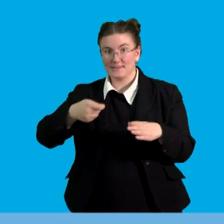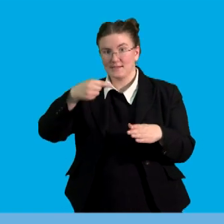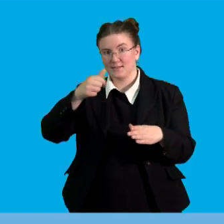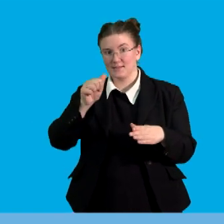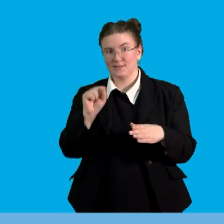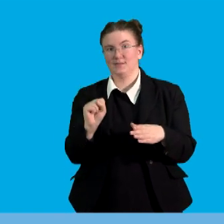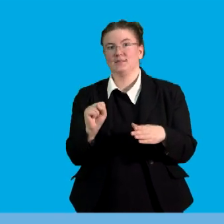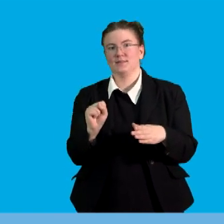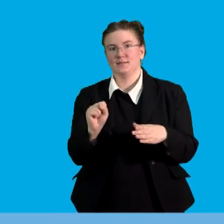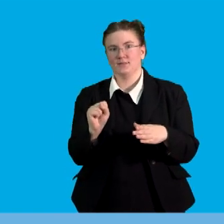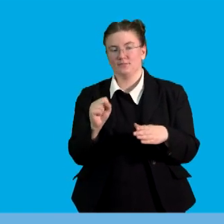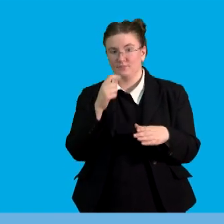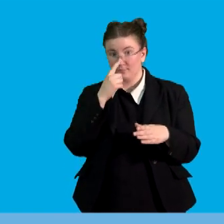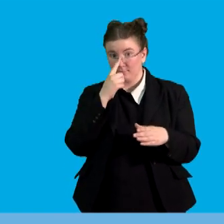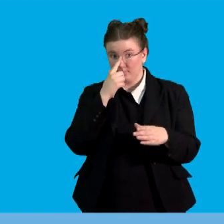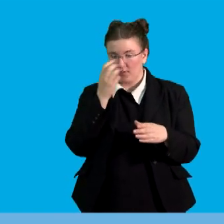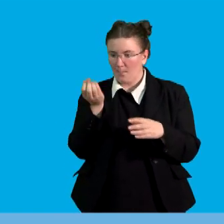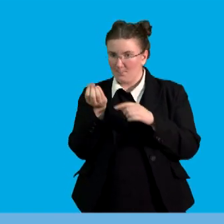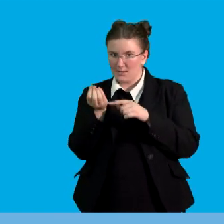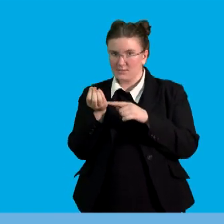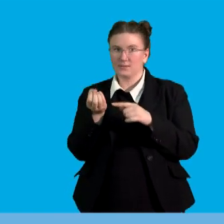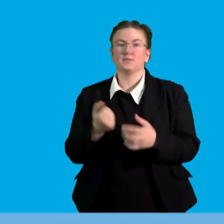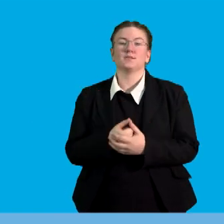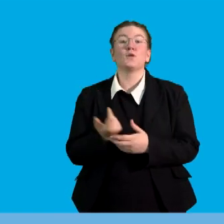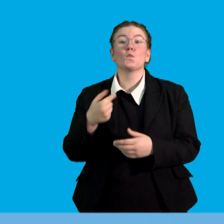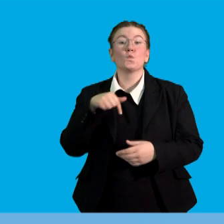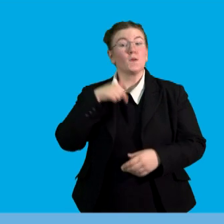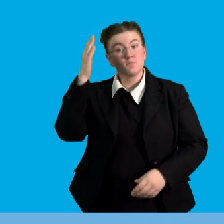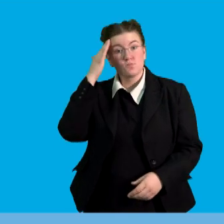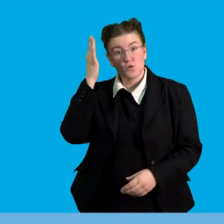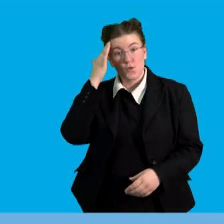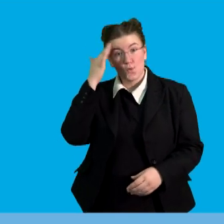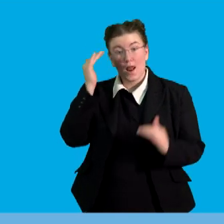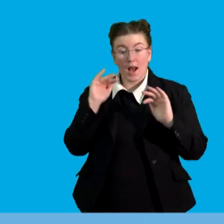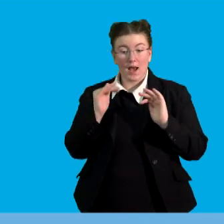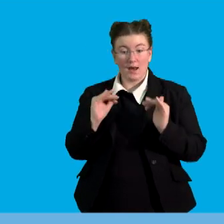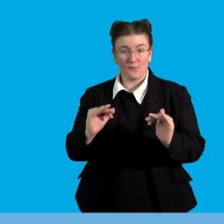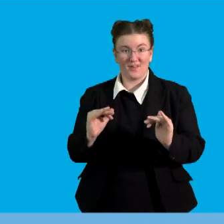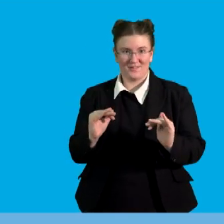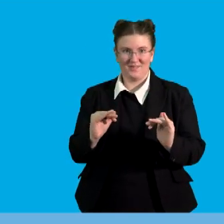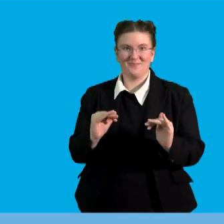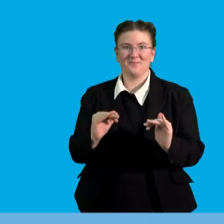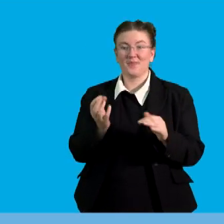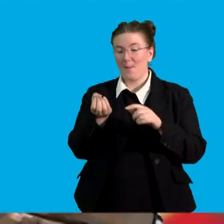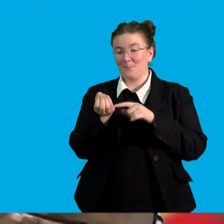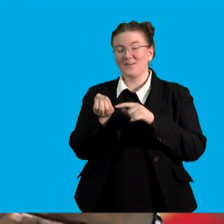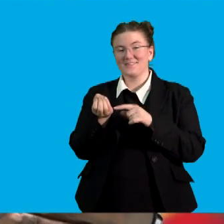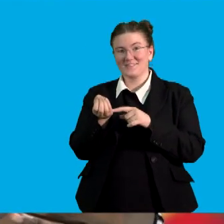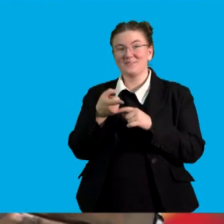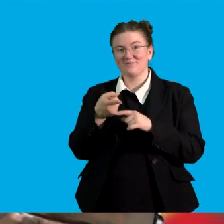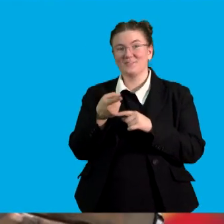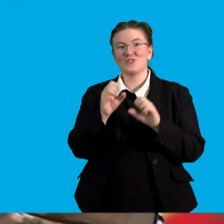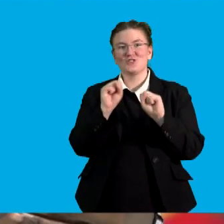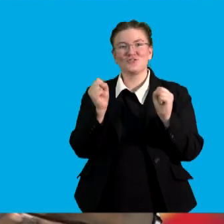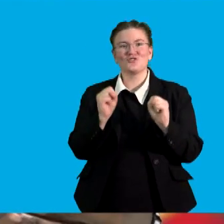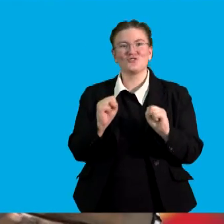and then here we're going to be drawing gas particles. Now we know that in a liquid phase or in a liquid state, the particles